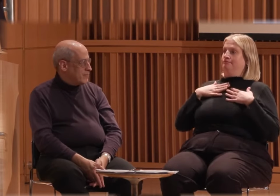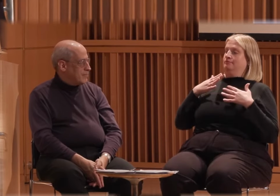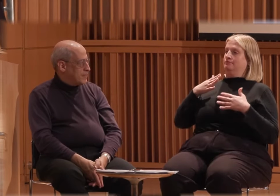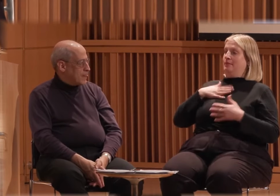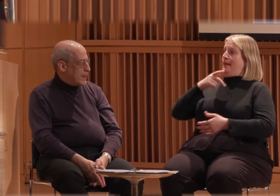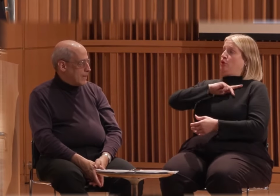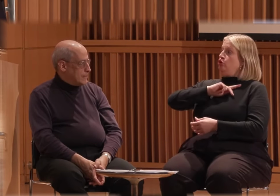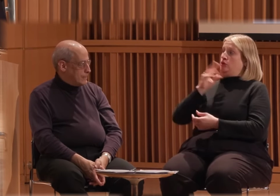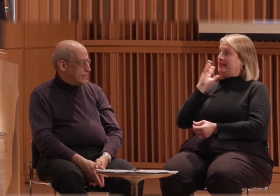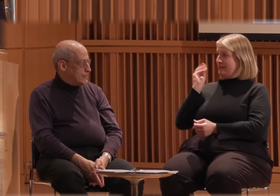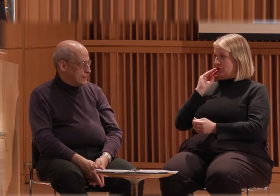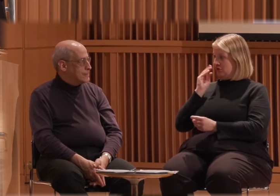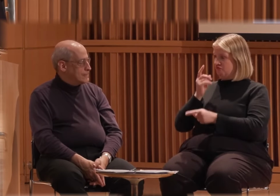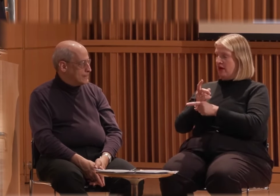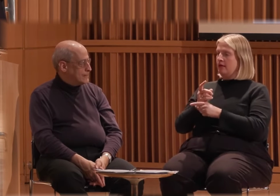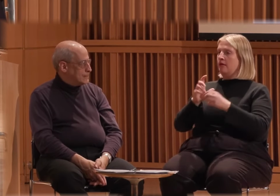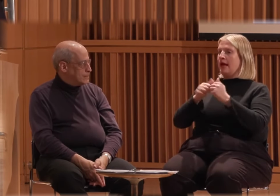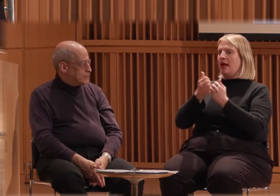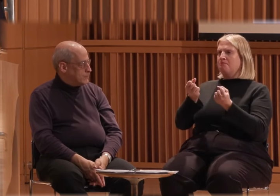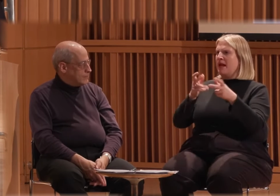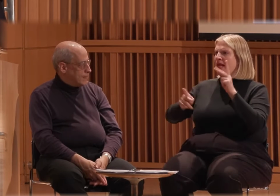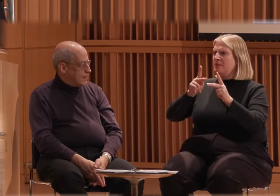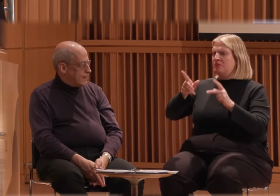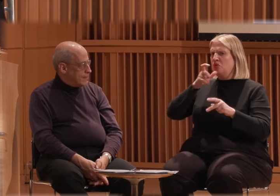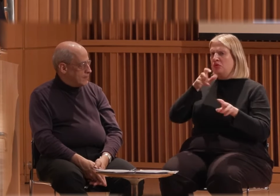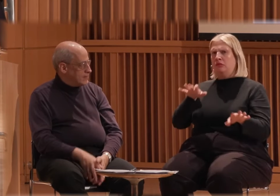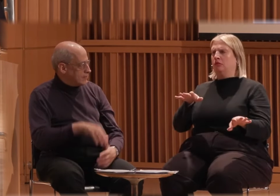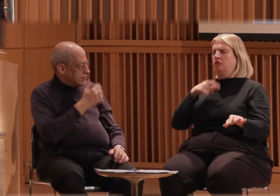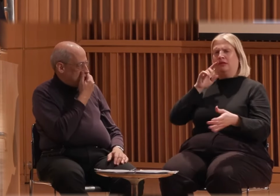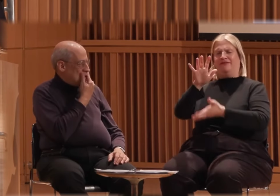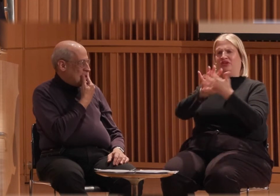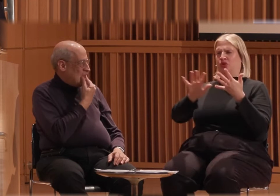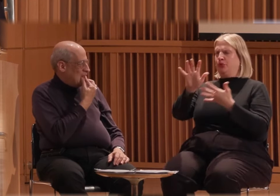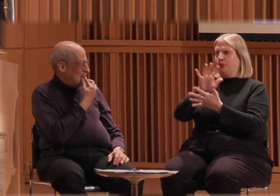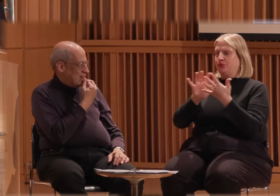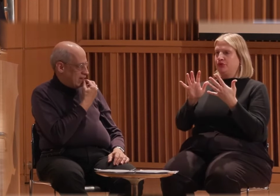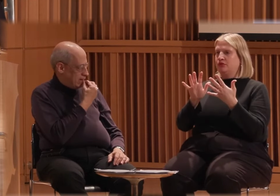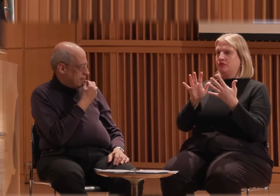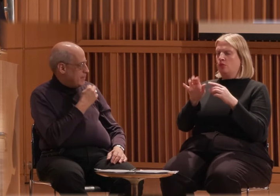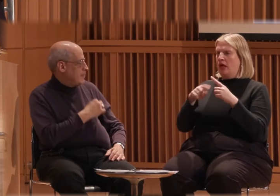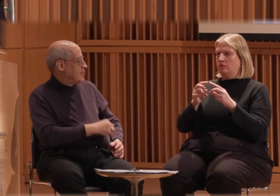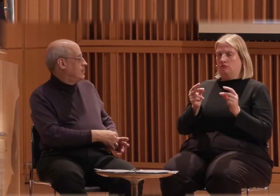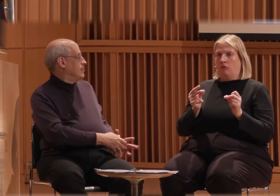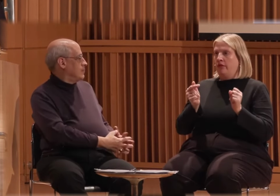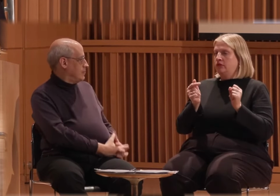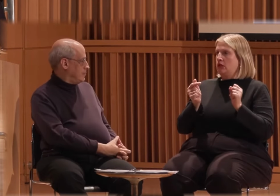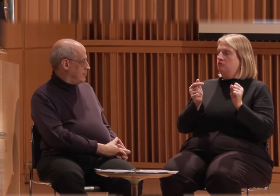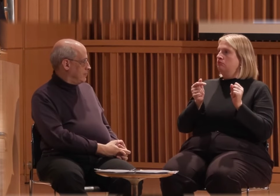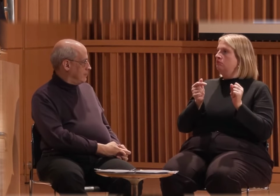experiences of how there were a lot of folks who were confused when when we were suddenly told,